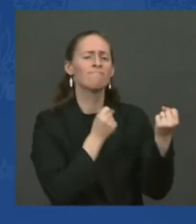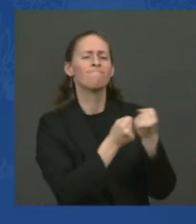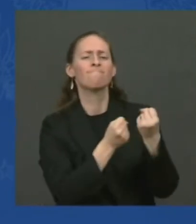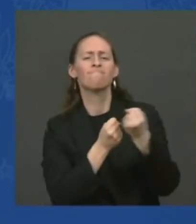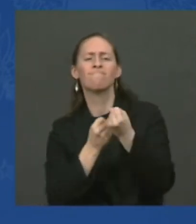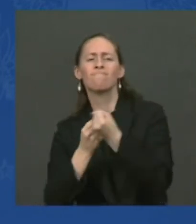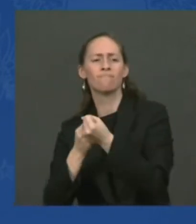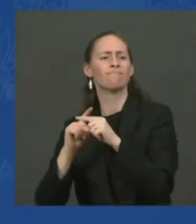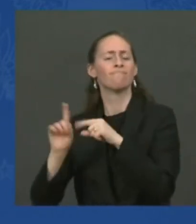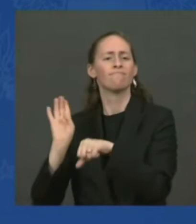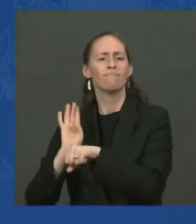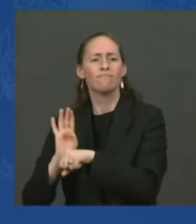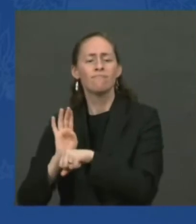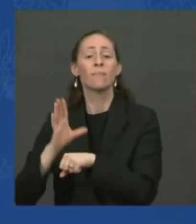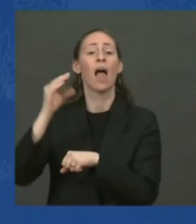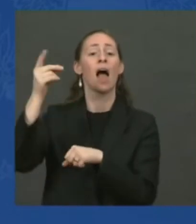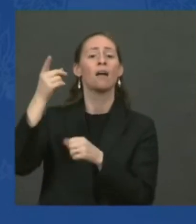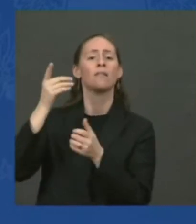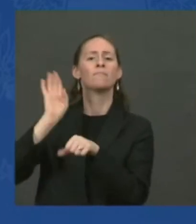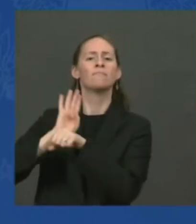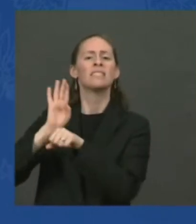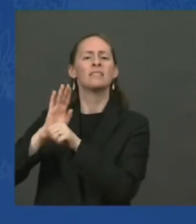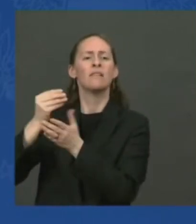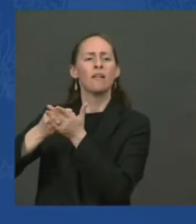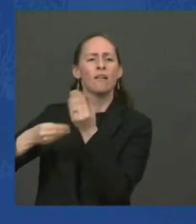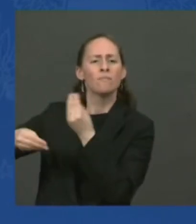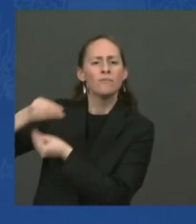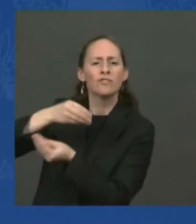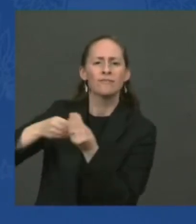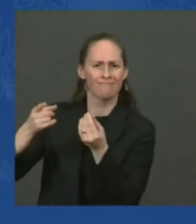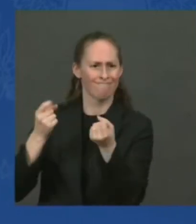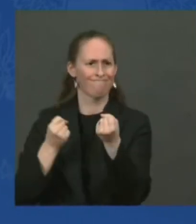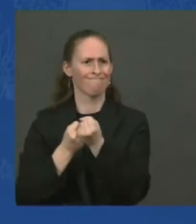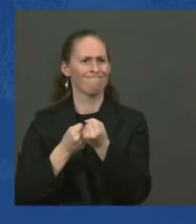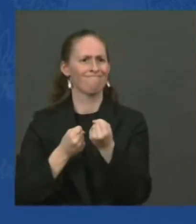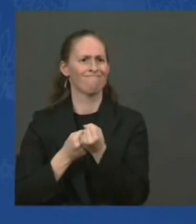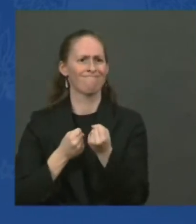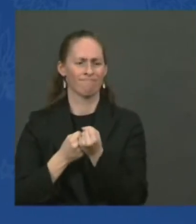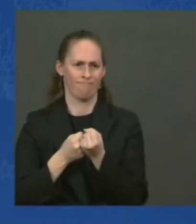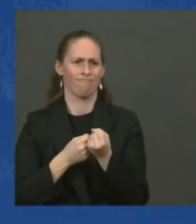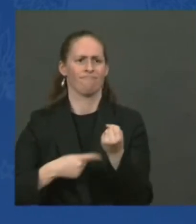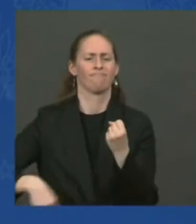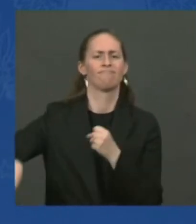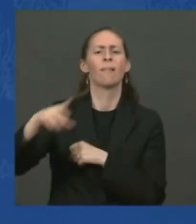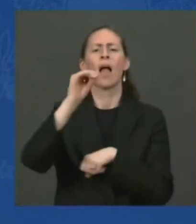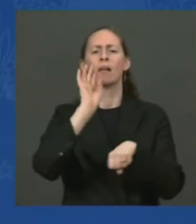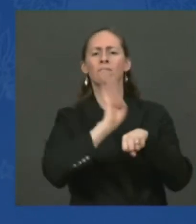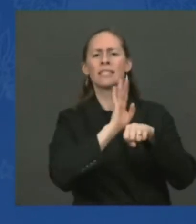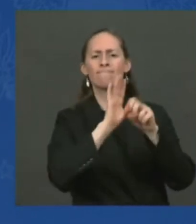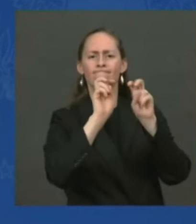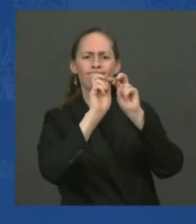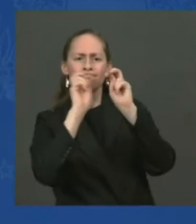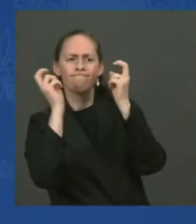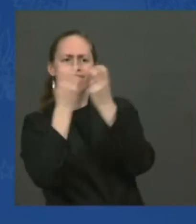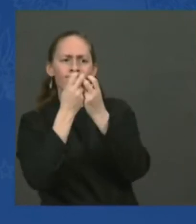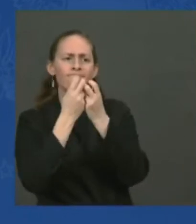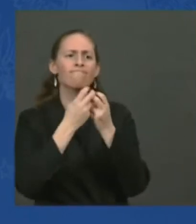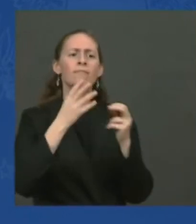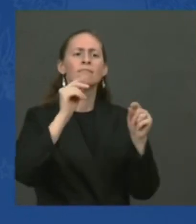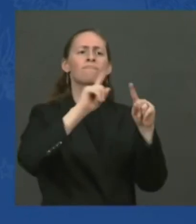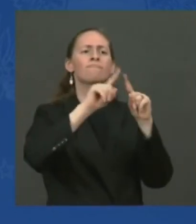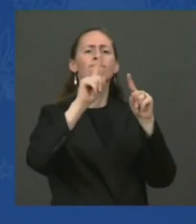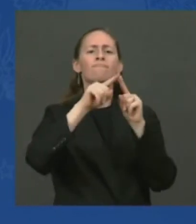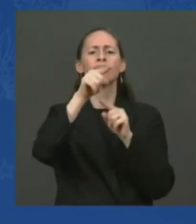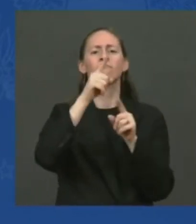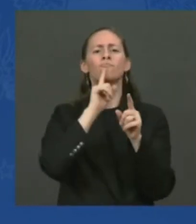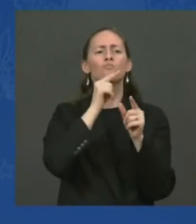of Manufacturers, the Business Roundtable, representing 200 of the largest corporations in America, and other top business. I want to especially thank,